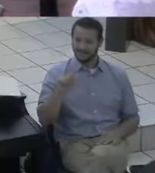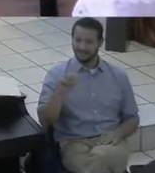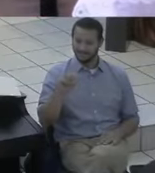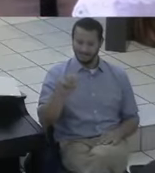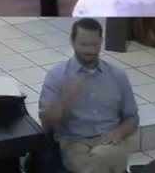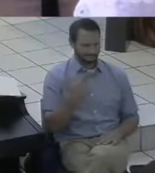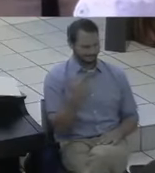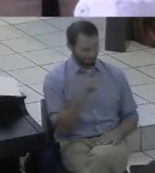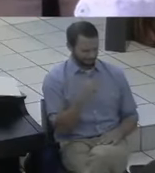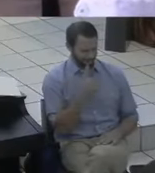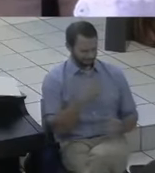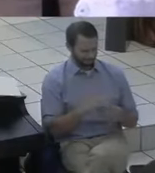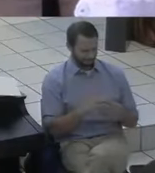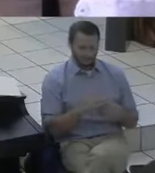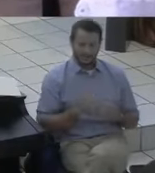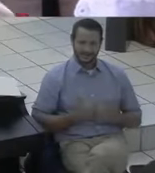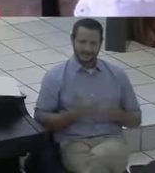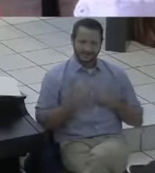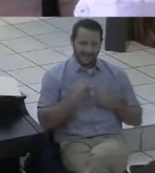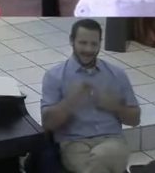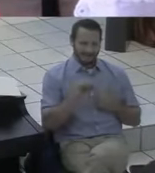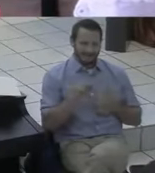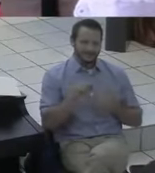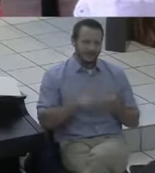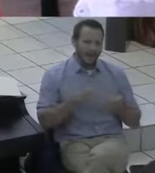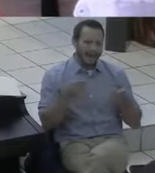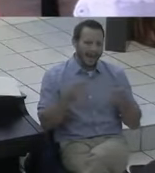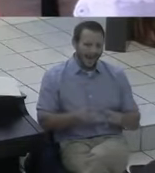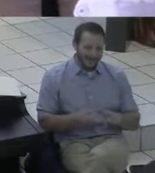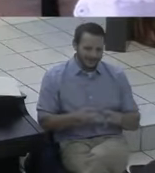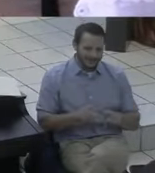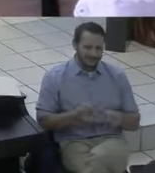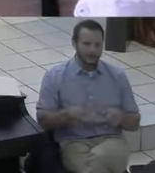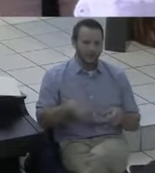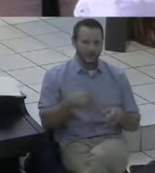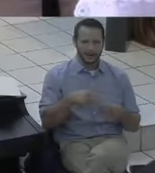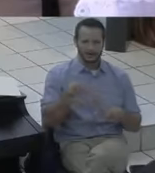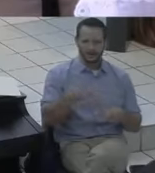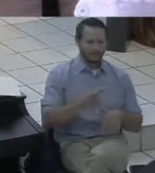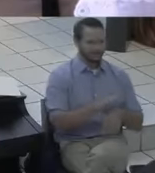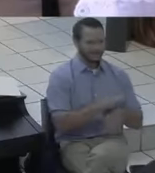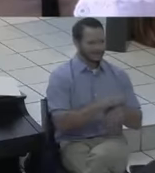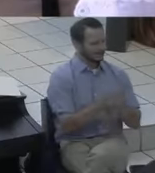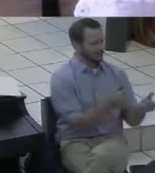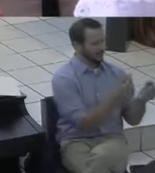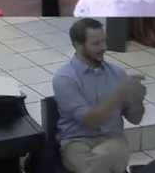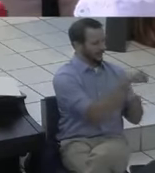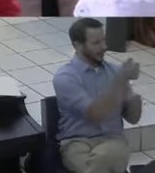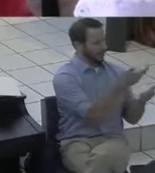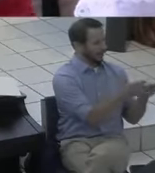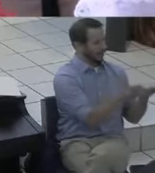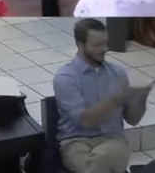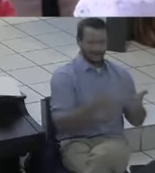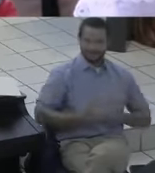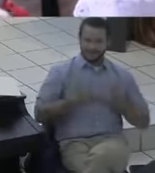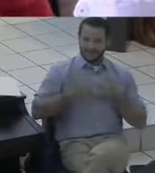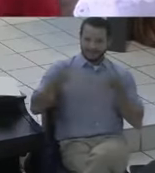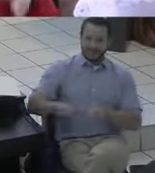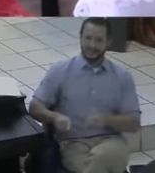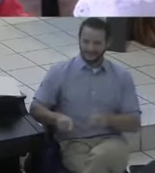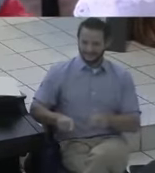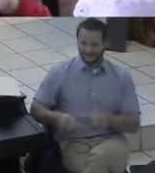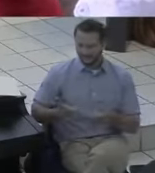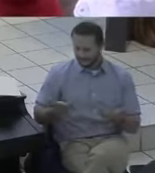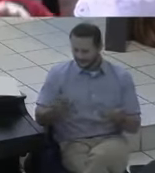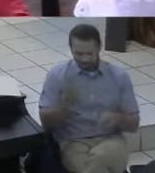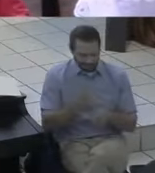once said that life is what happens to you while you're busy making other plans. And what that means is that we're so busy on what's